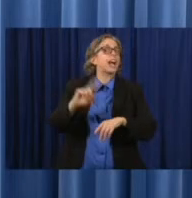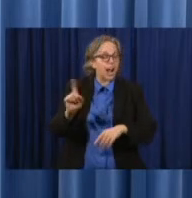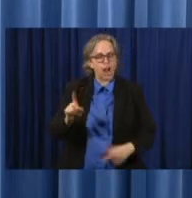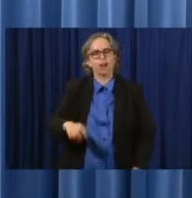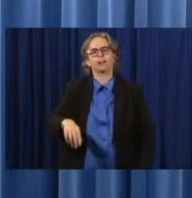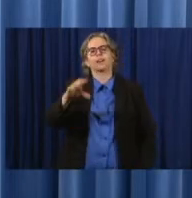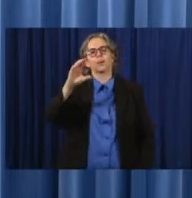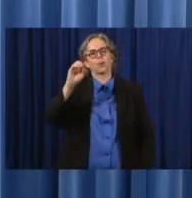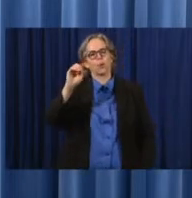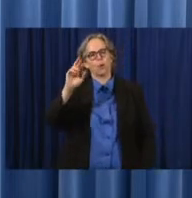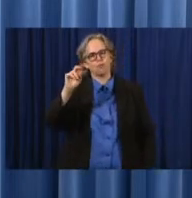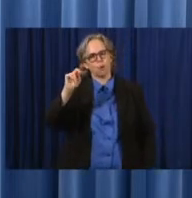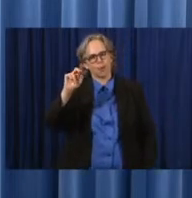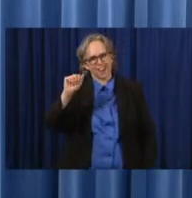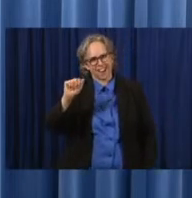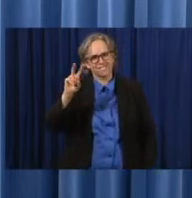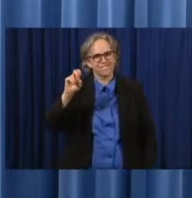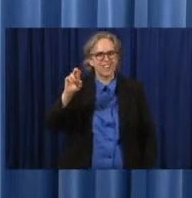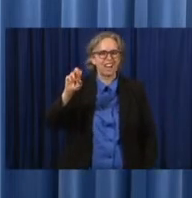coronavirus.ohio.gov.